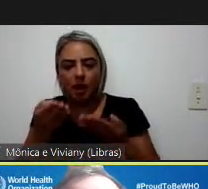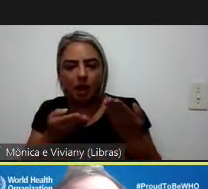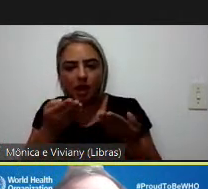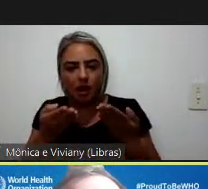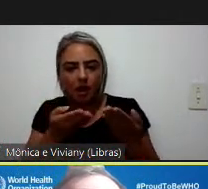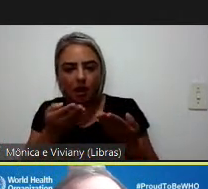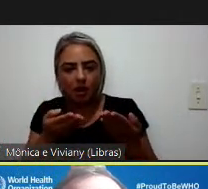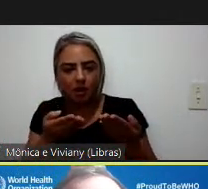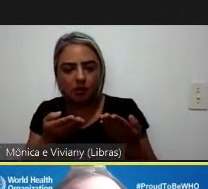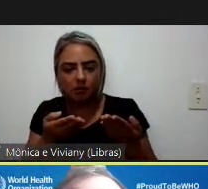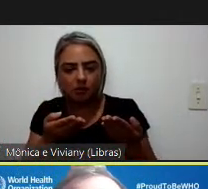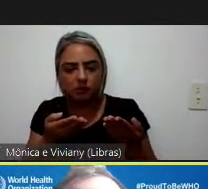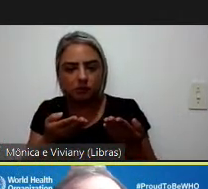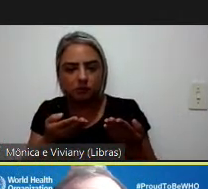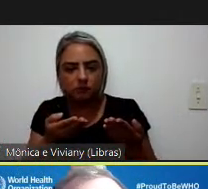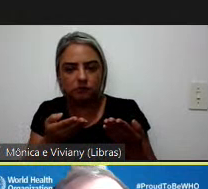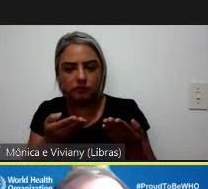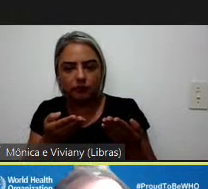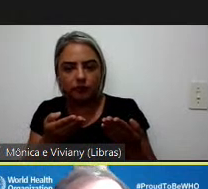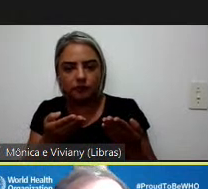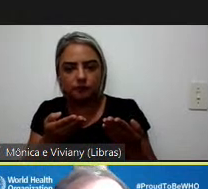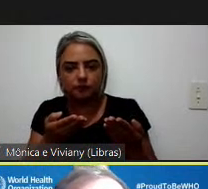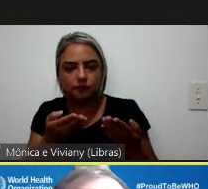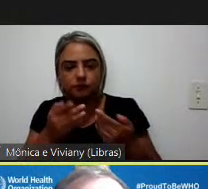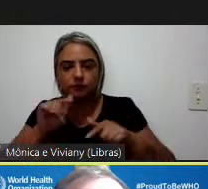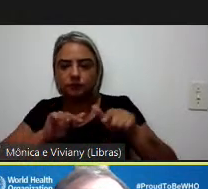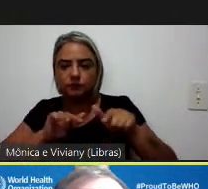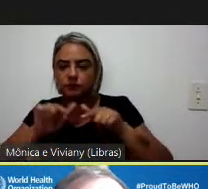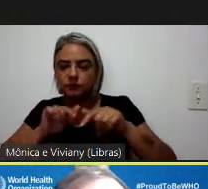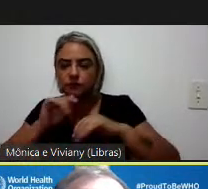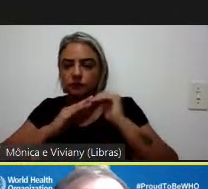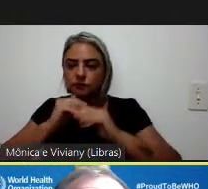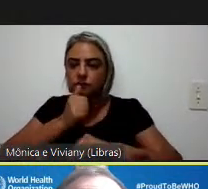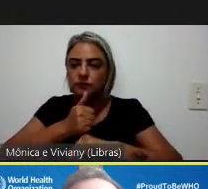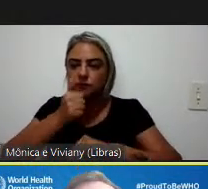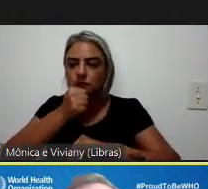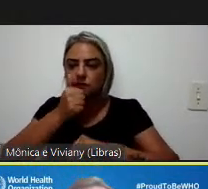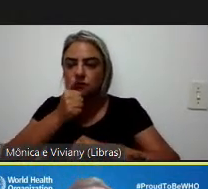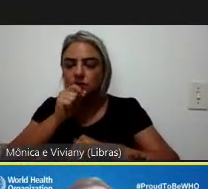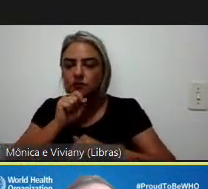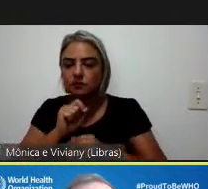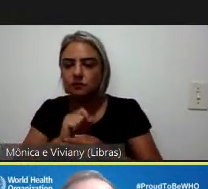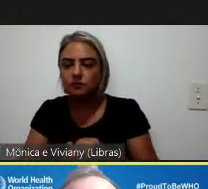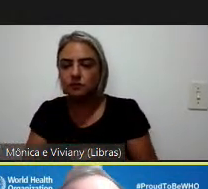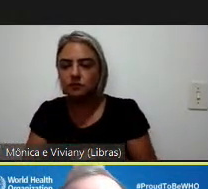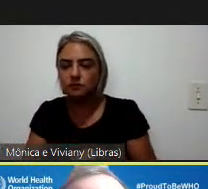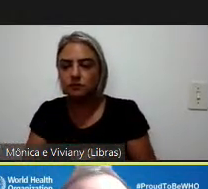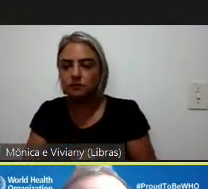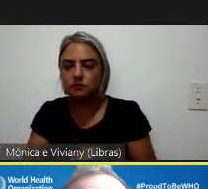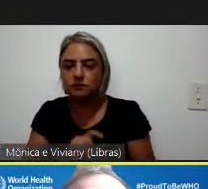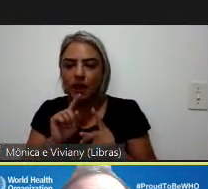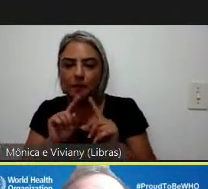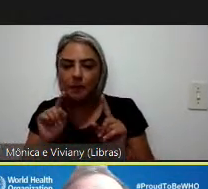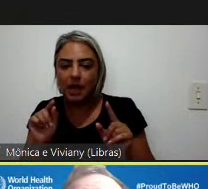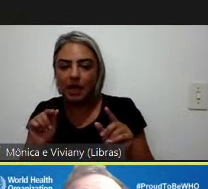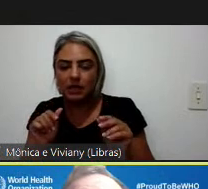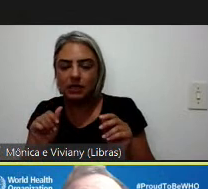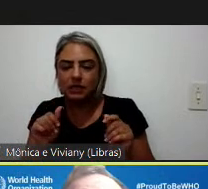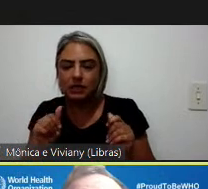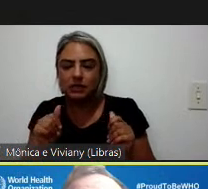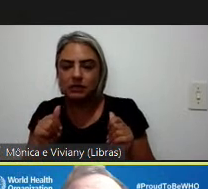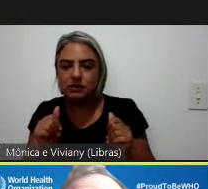entry in force. But still, about 1/3 of the nutrition professionals are not able to provide this kind of